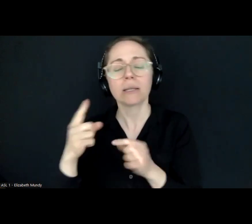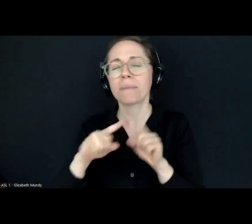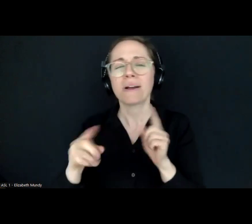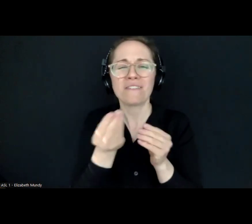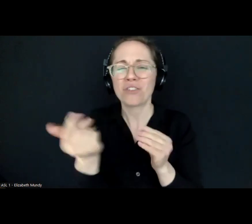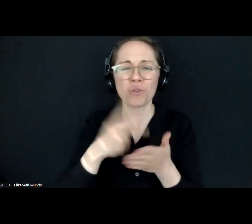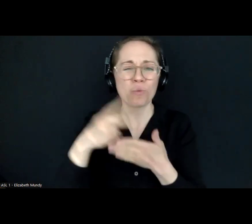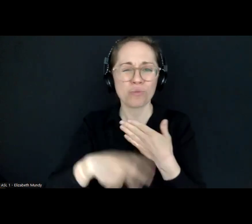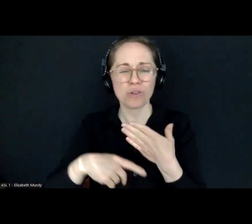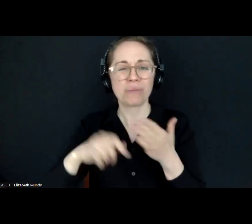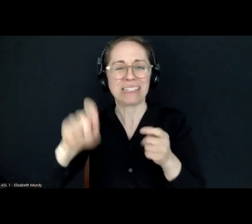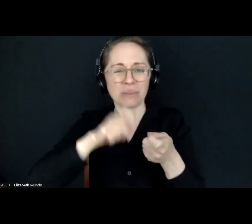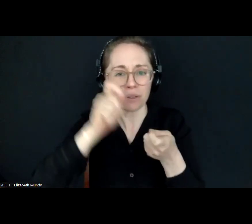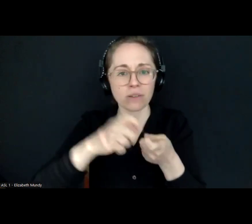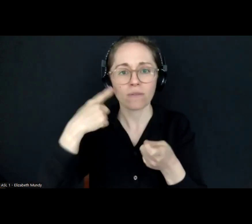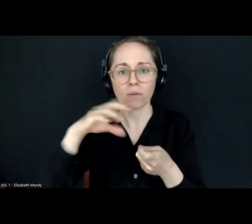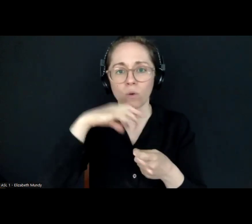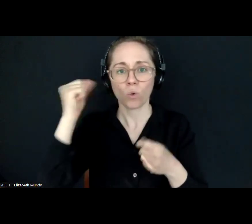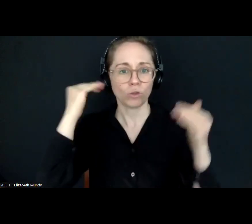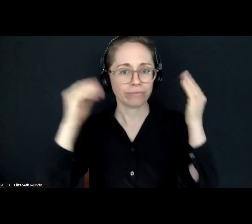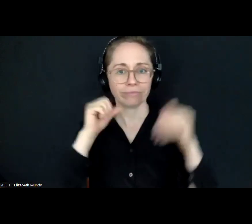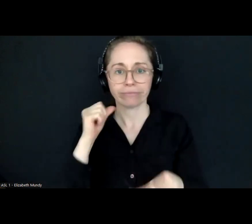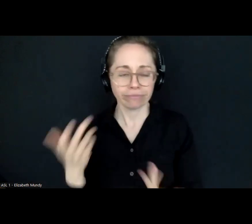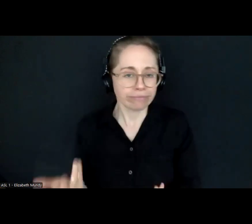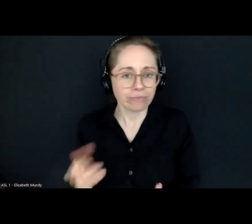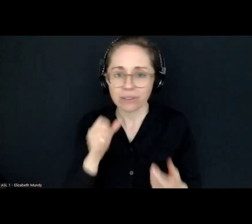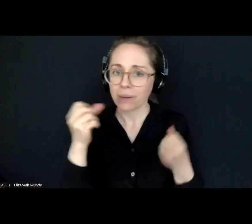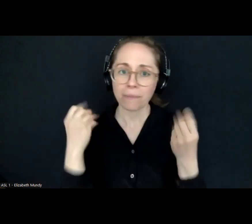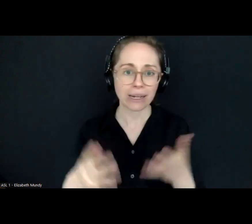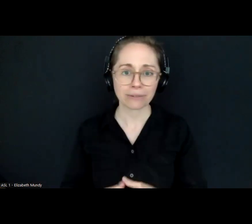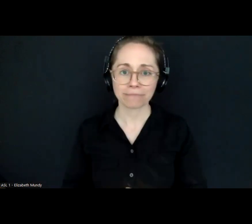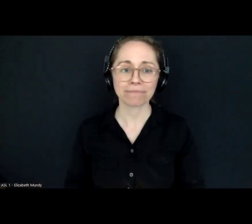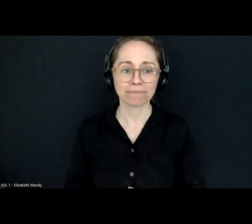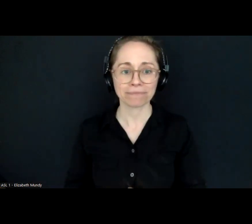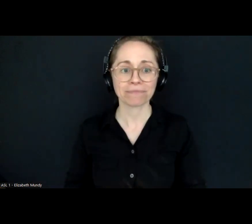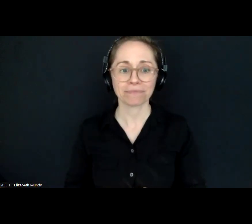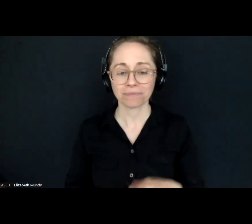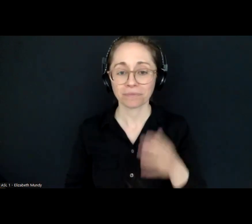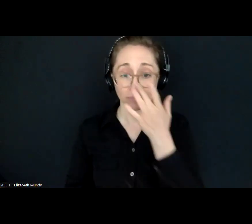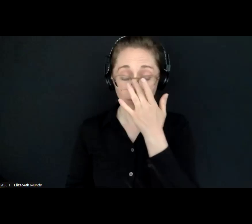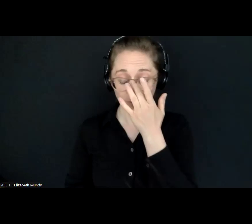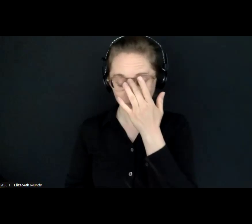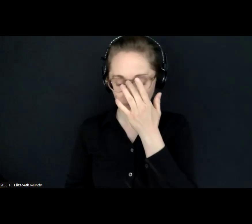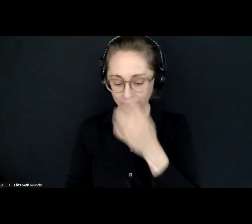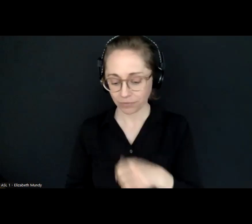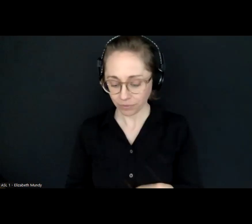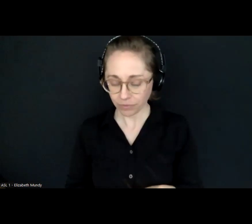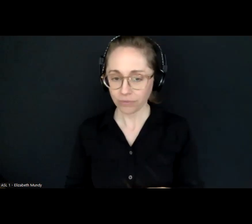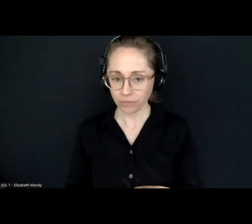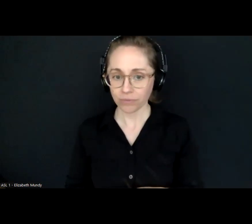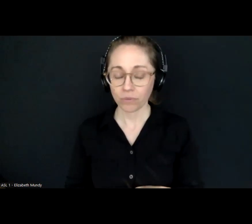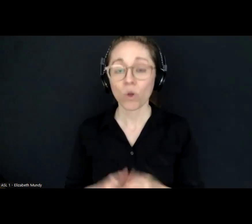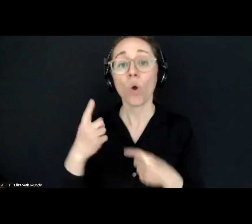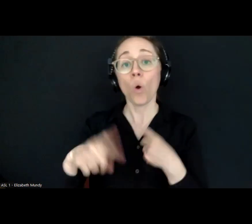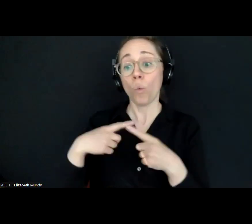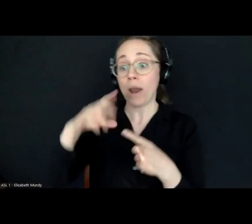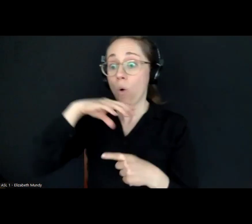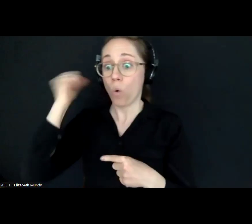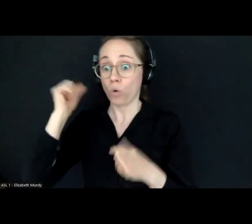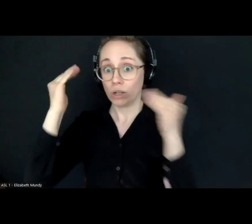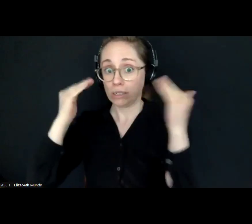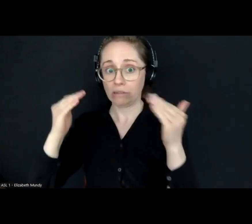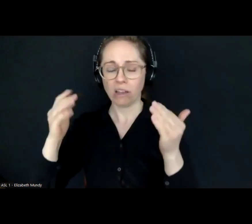adults. And I just want to note that obviously once on the street for an older adult, it's harder to get off the street